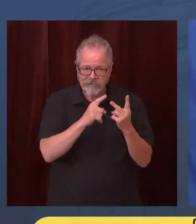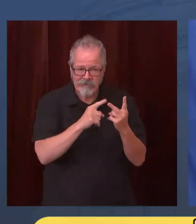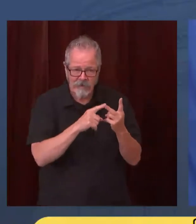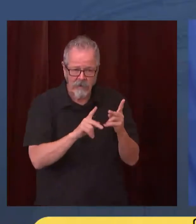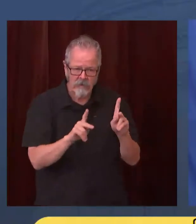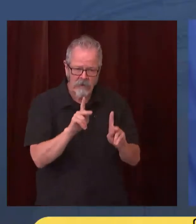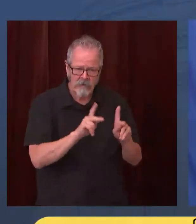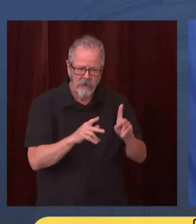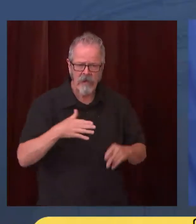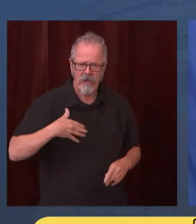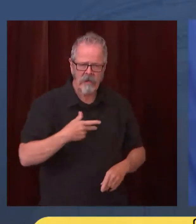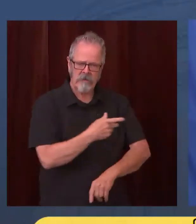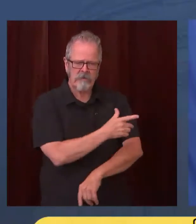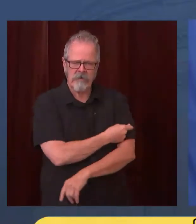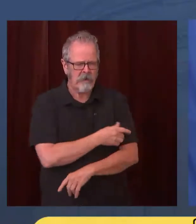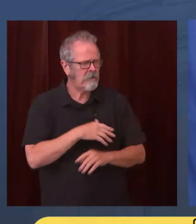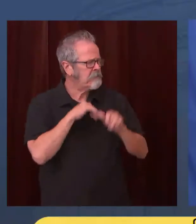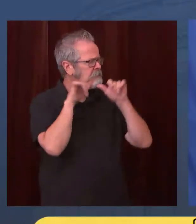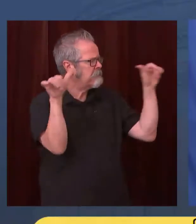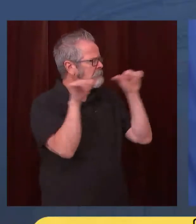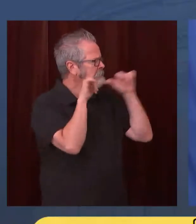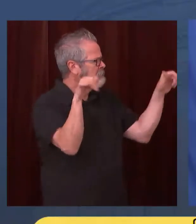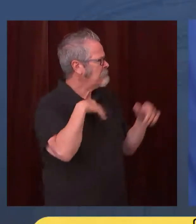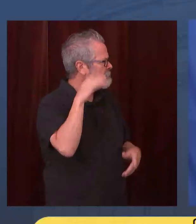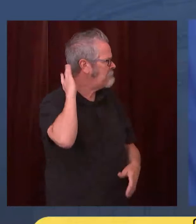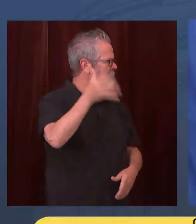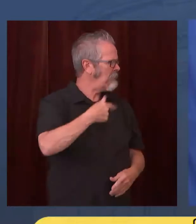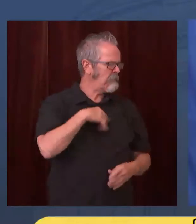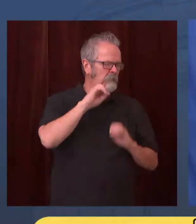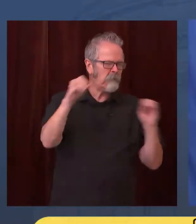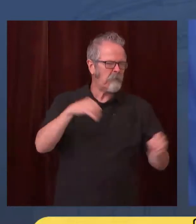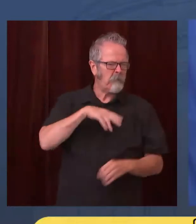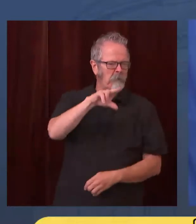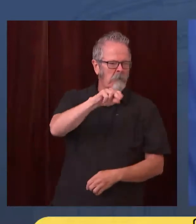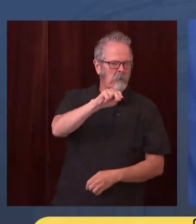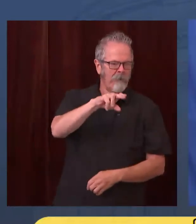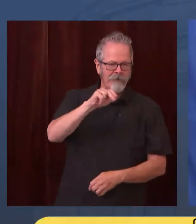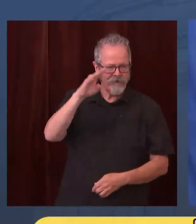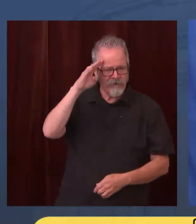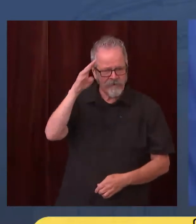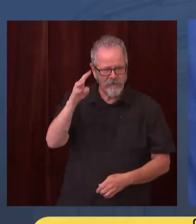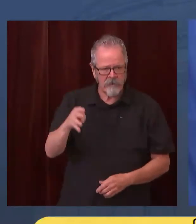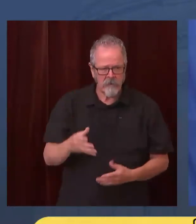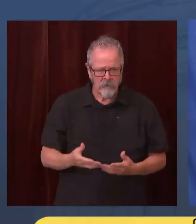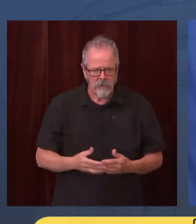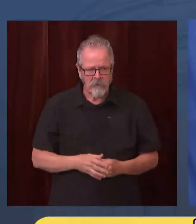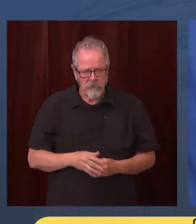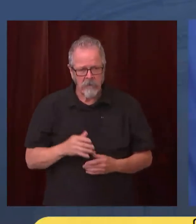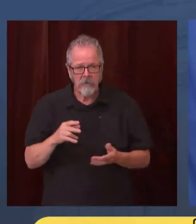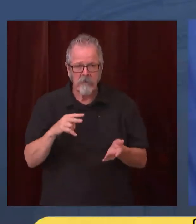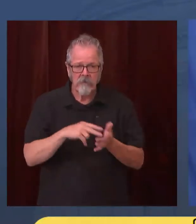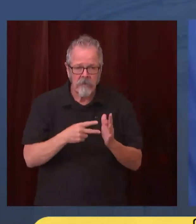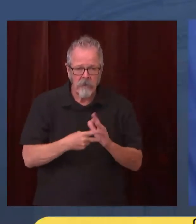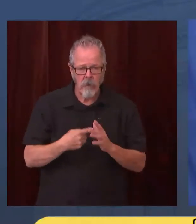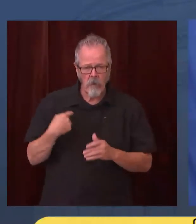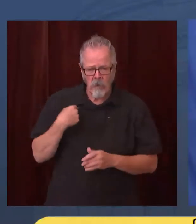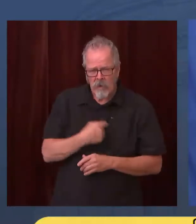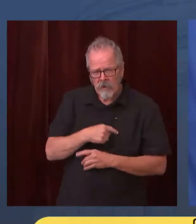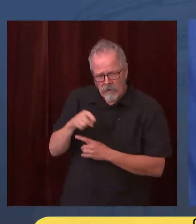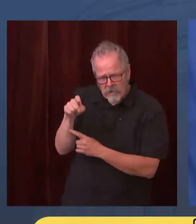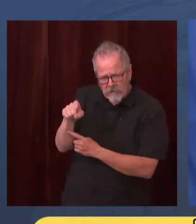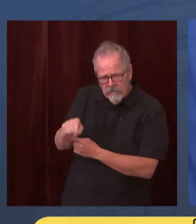or encourage where we can to get people to understand that the Delta variant is here, as